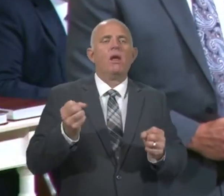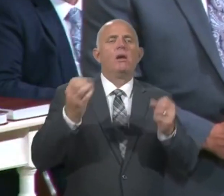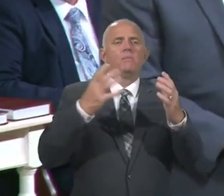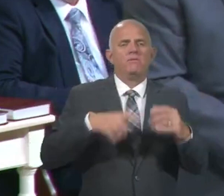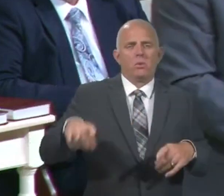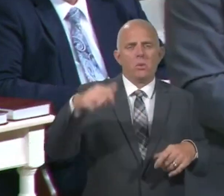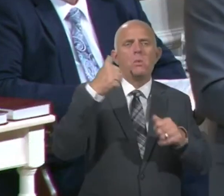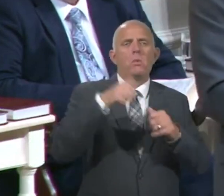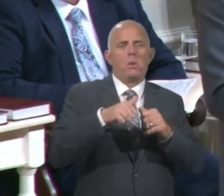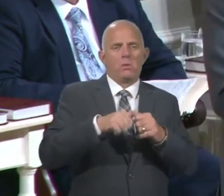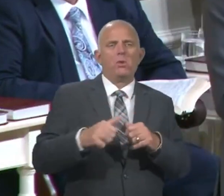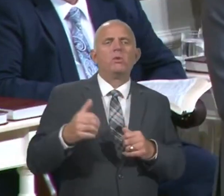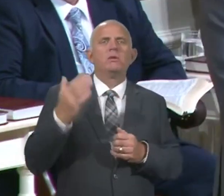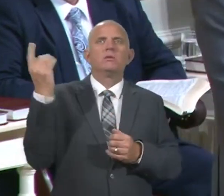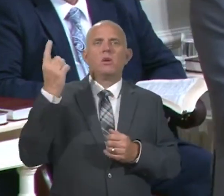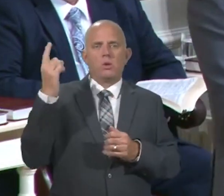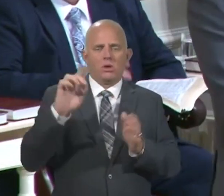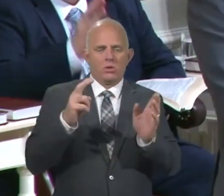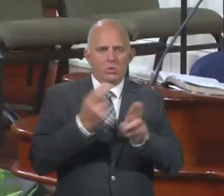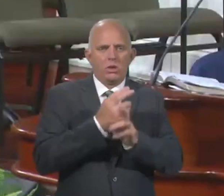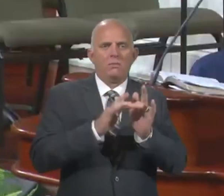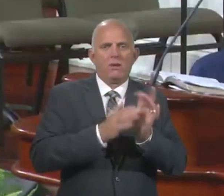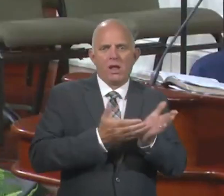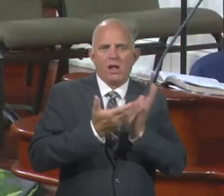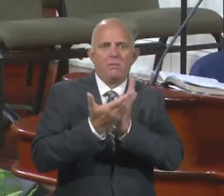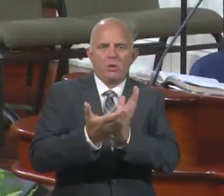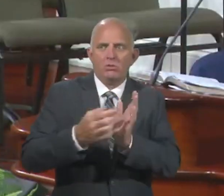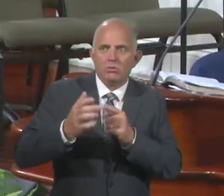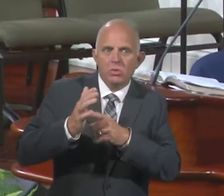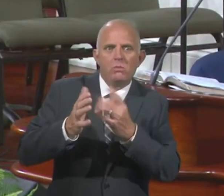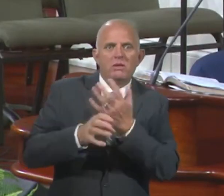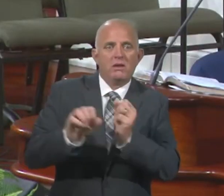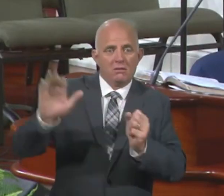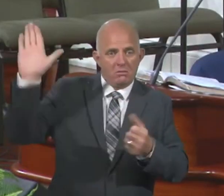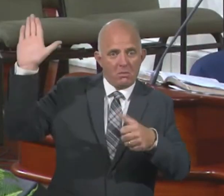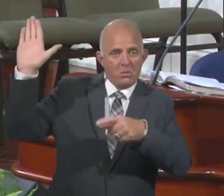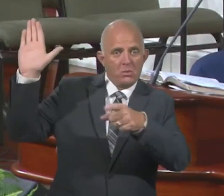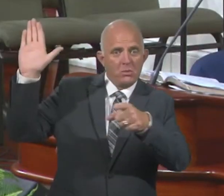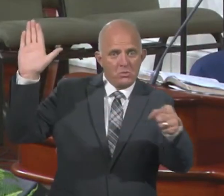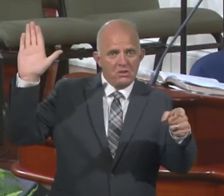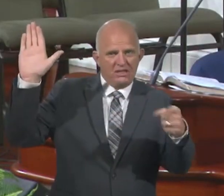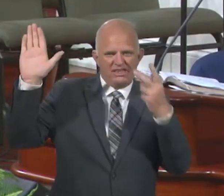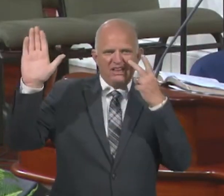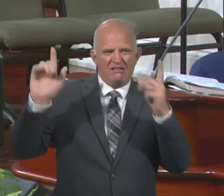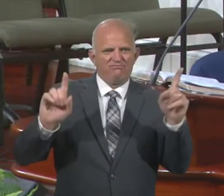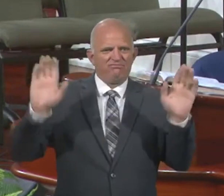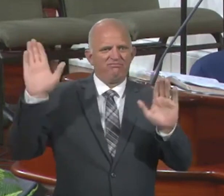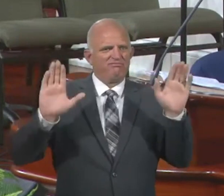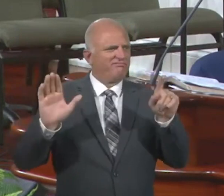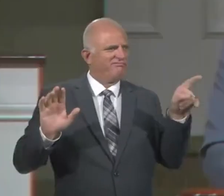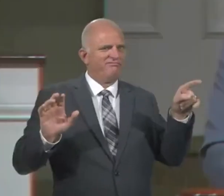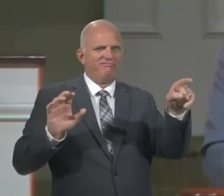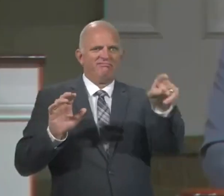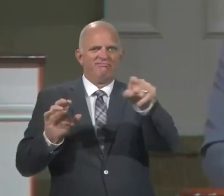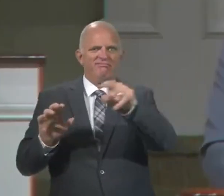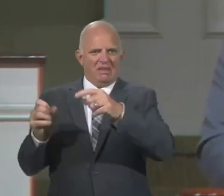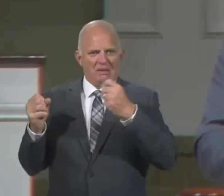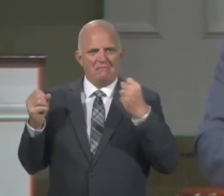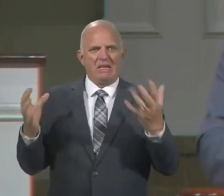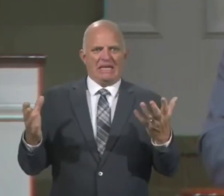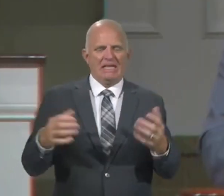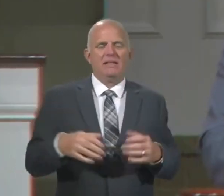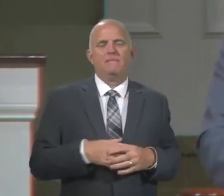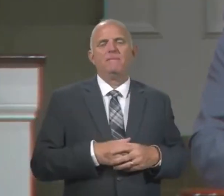when someone took the Bible and showed you how to be saved? Look around. You can see many, many hands that are raised. And